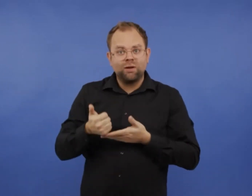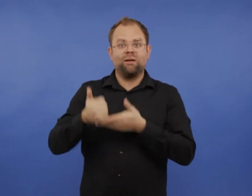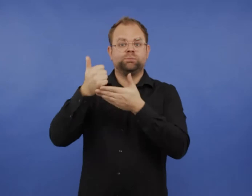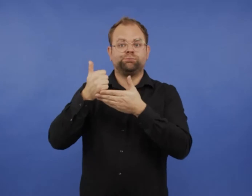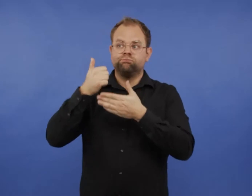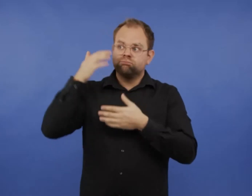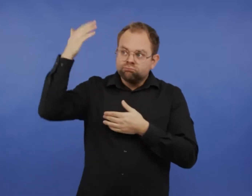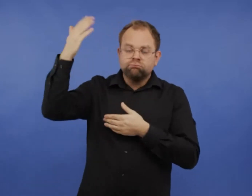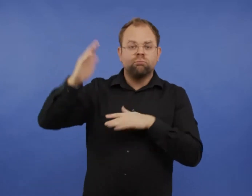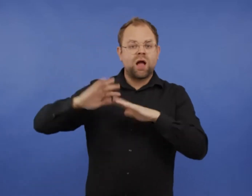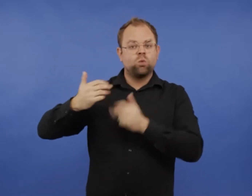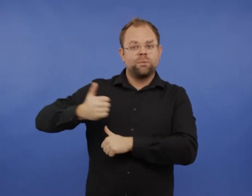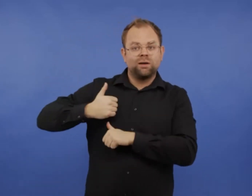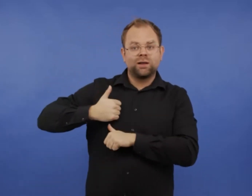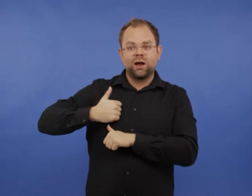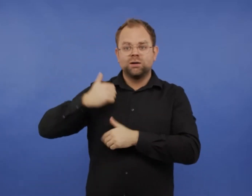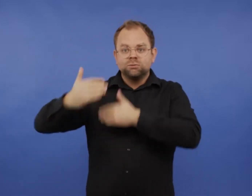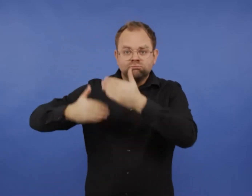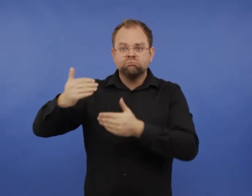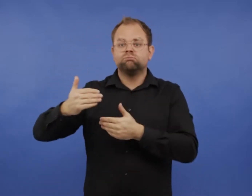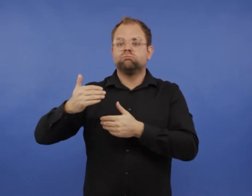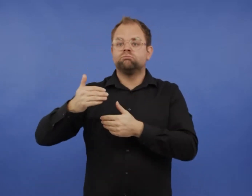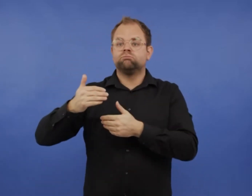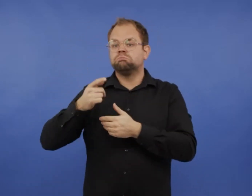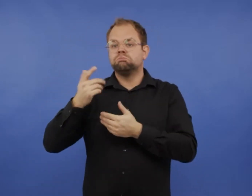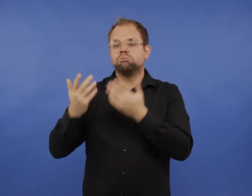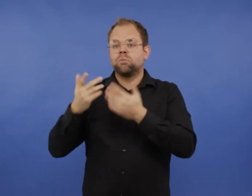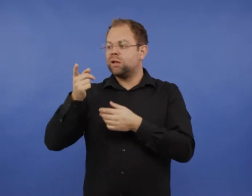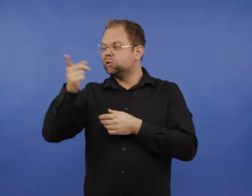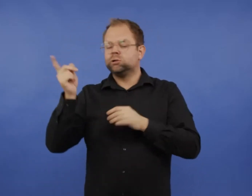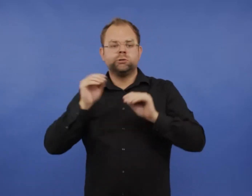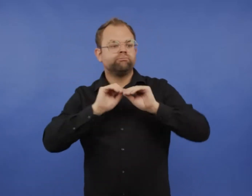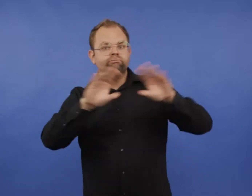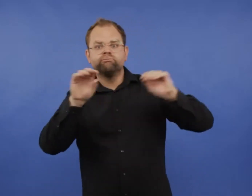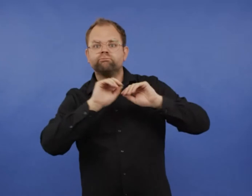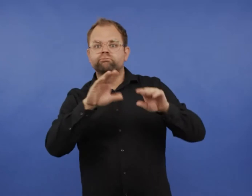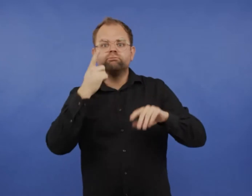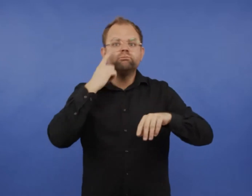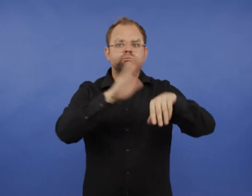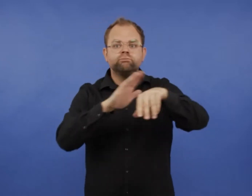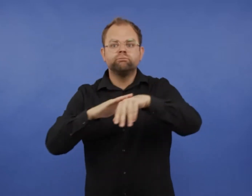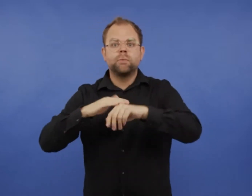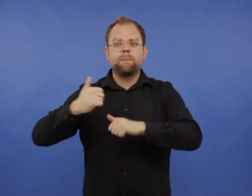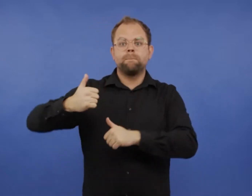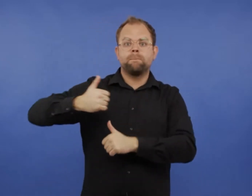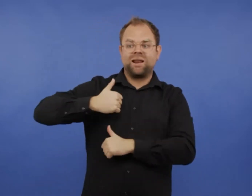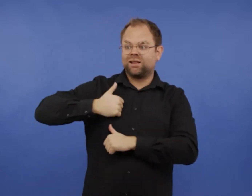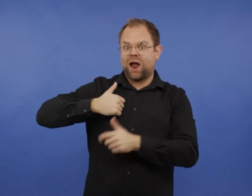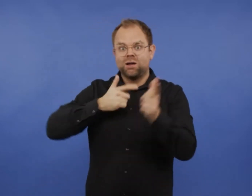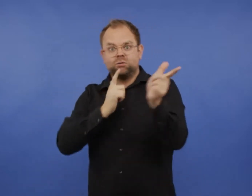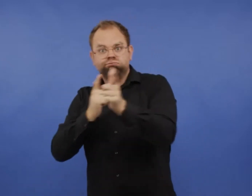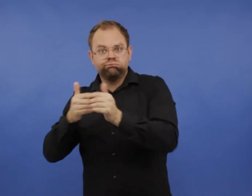knowledge and capacity on disability inclusion. And of course, I really welcome this conversation